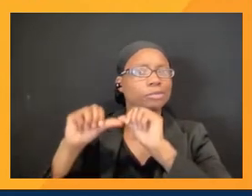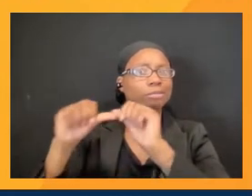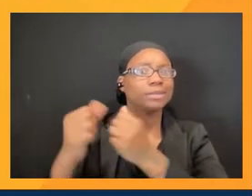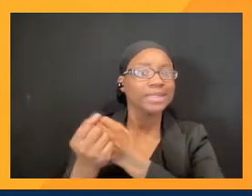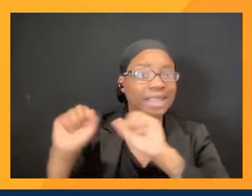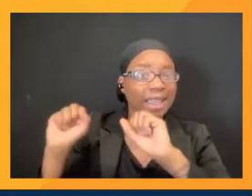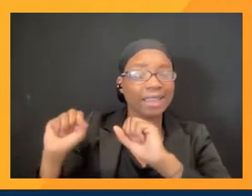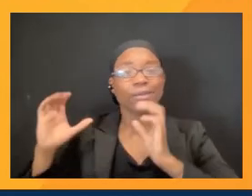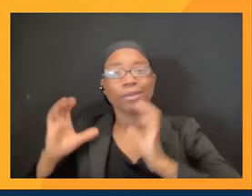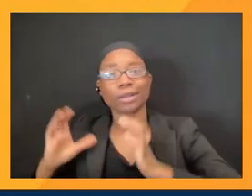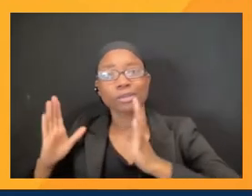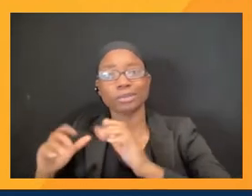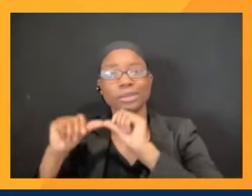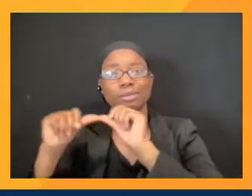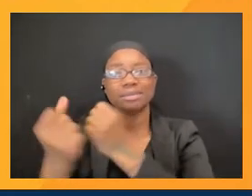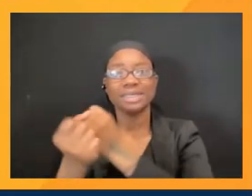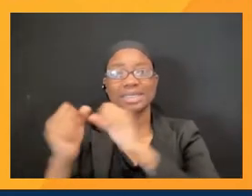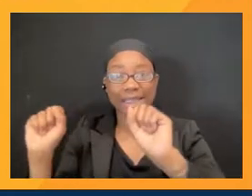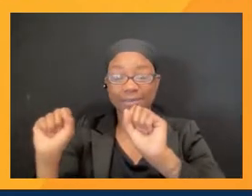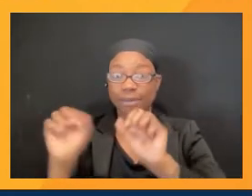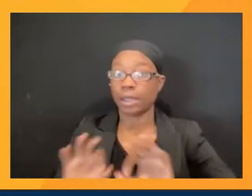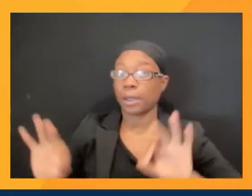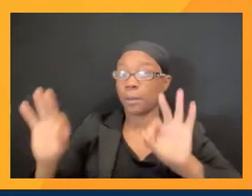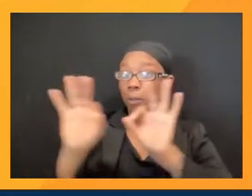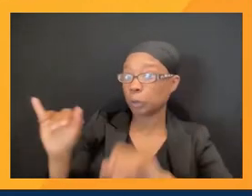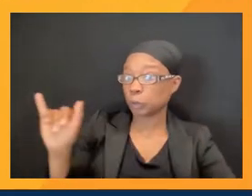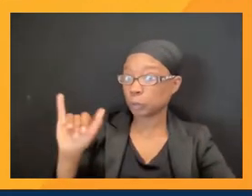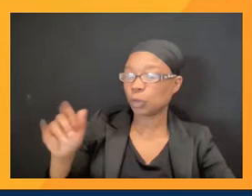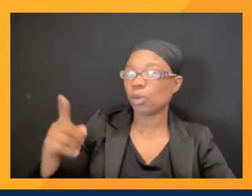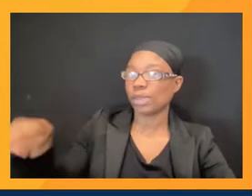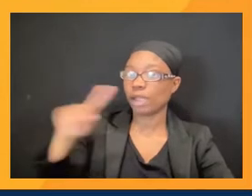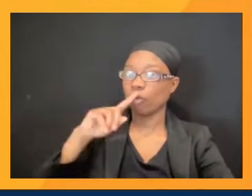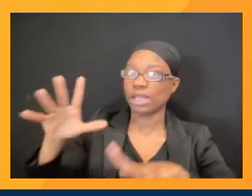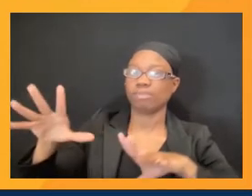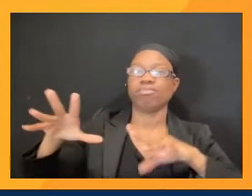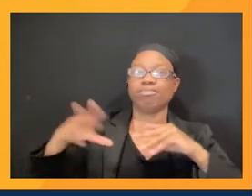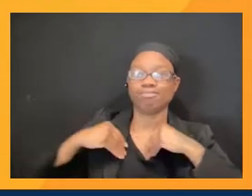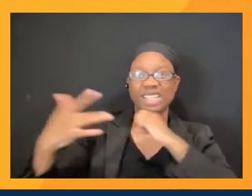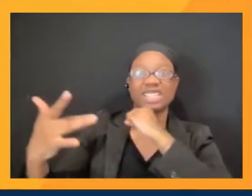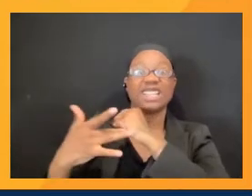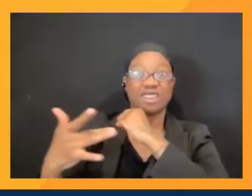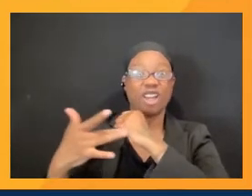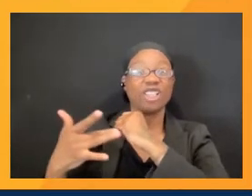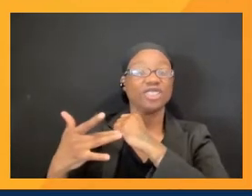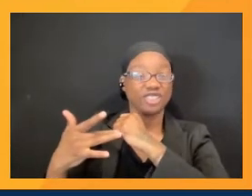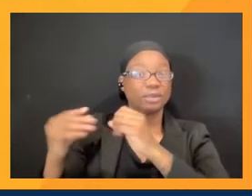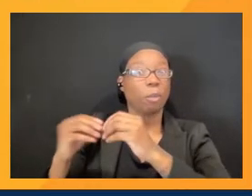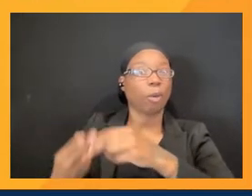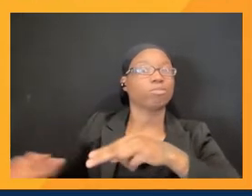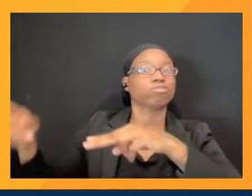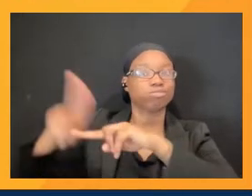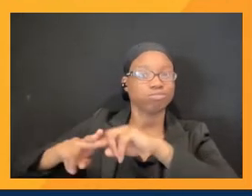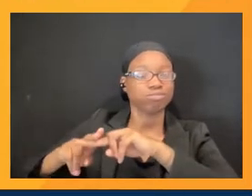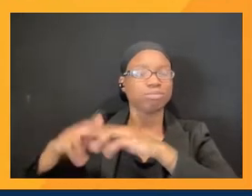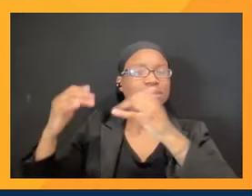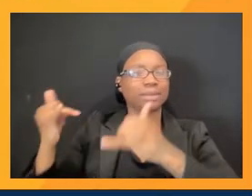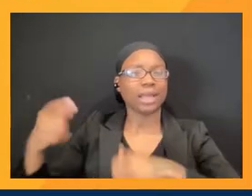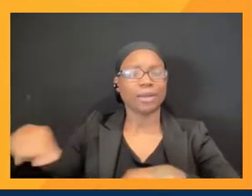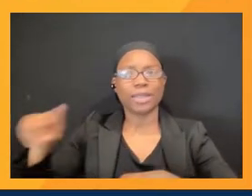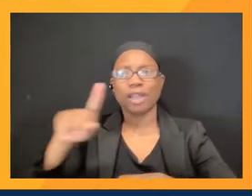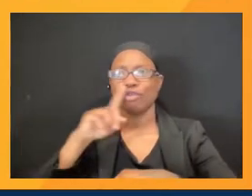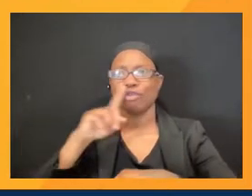been in, say, March or April 2020? I know you weren't in that administration and you just came in this one, but are there any key differences